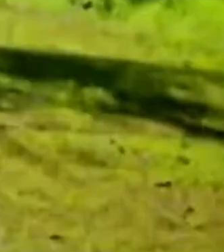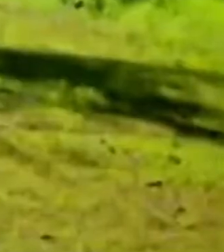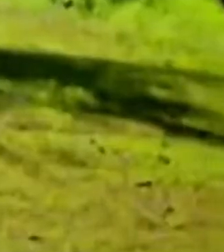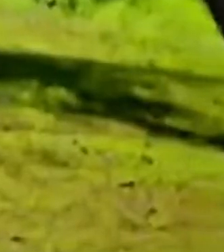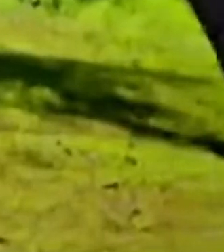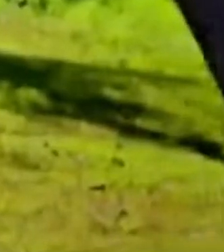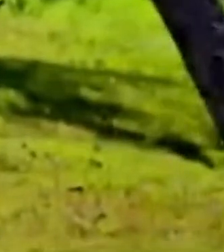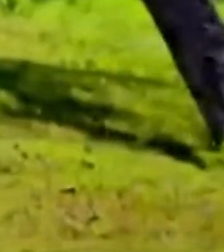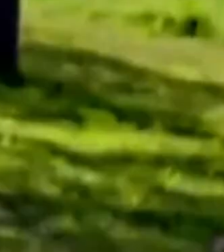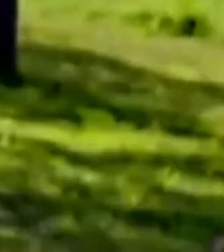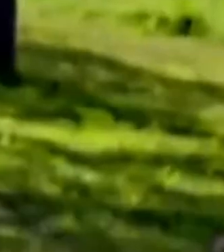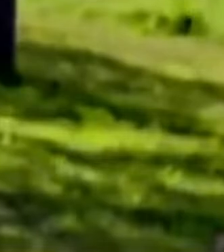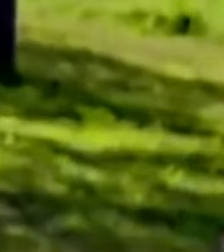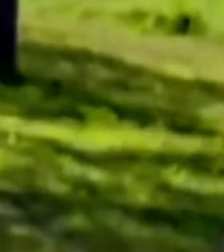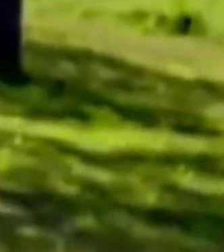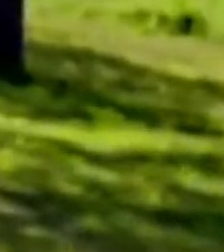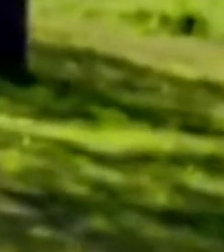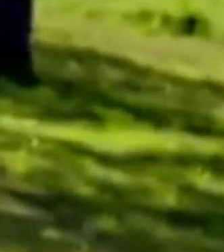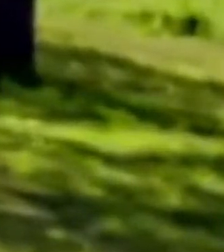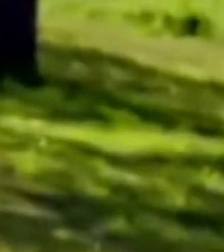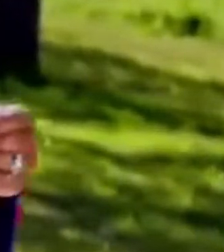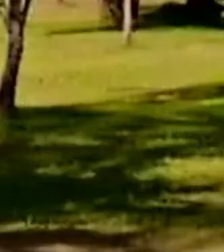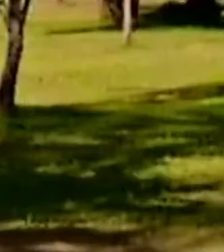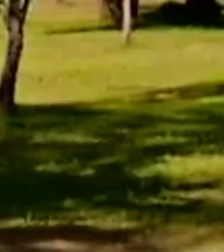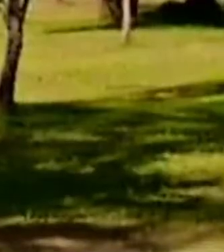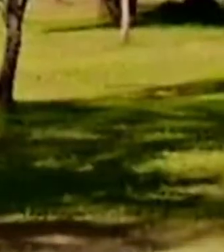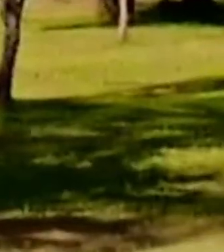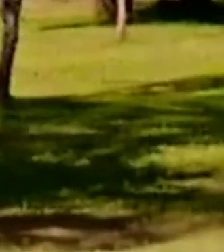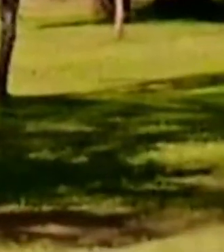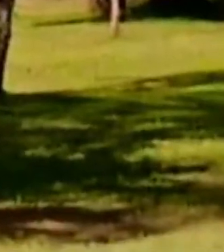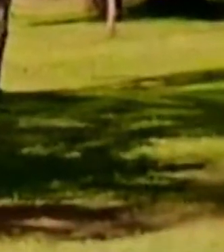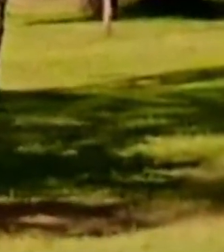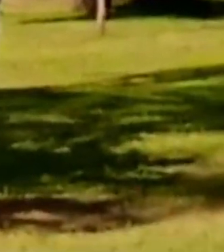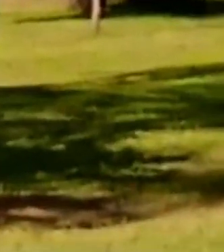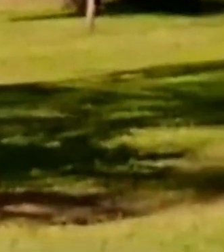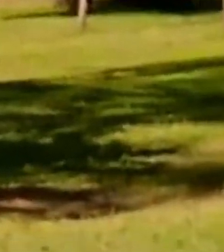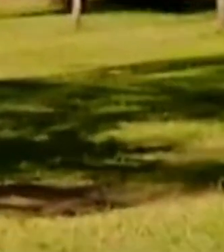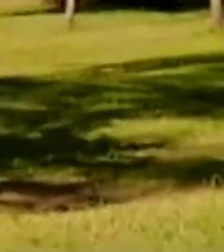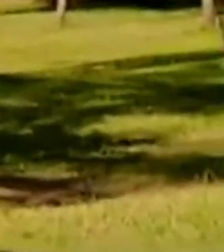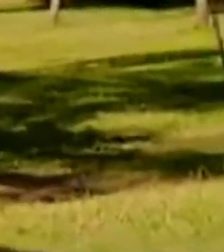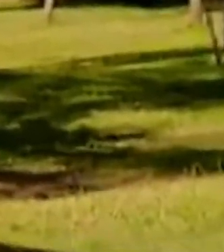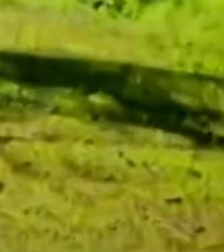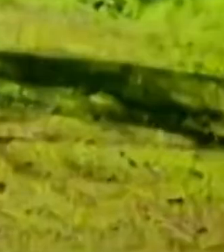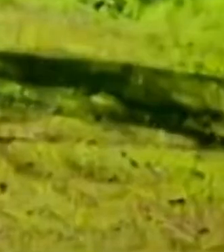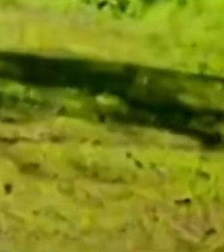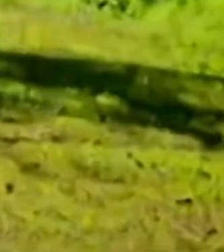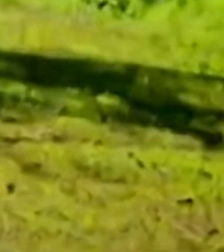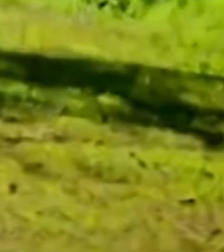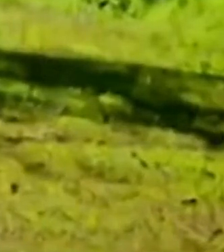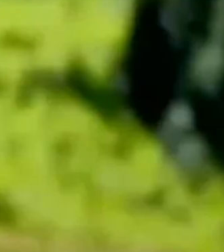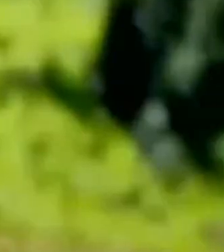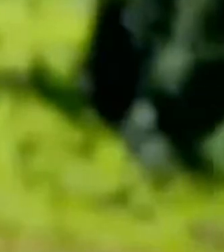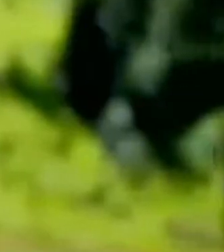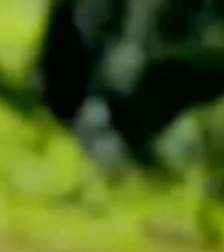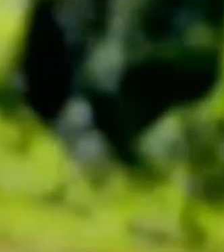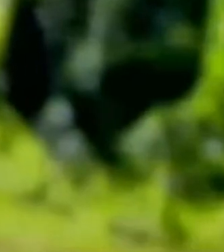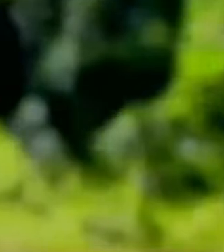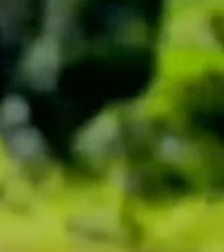Yesu enkonto iyonjende lako Yesu enkonto ya